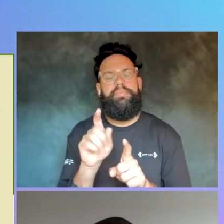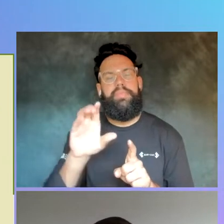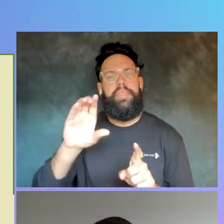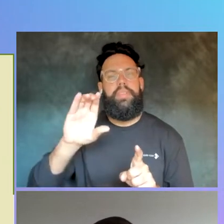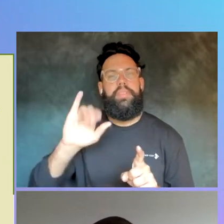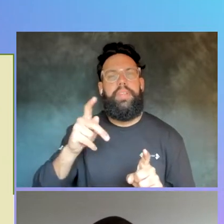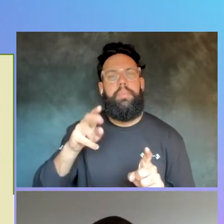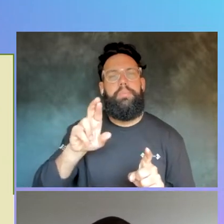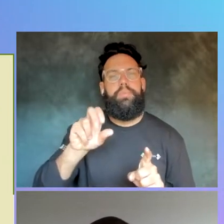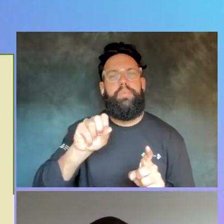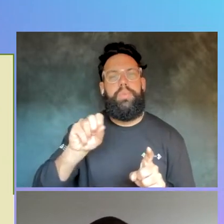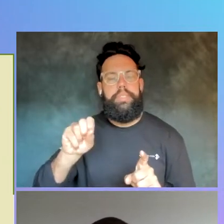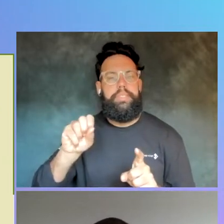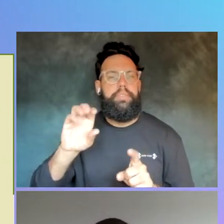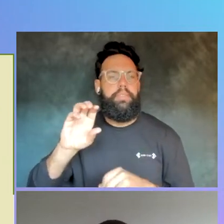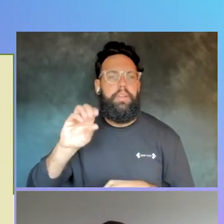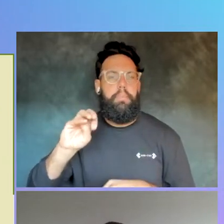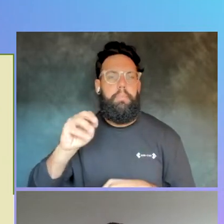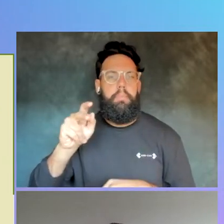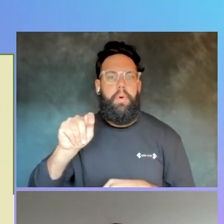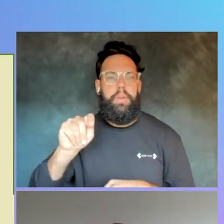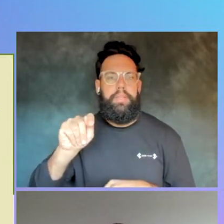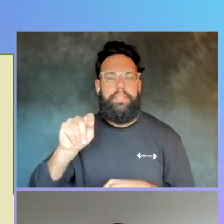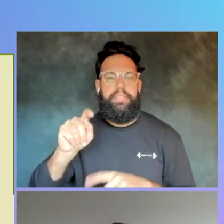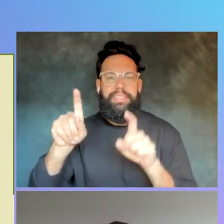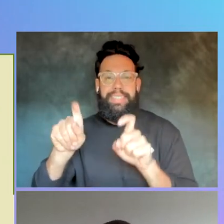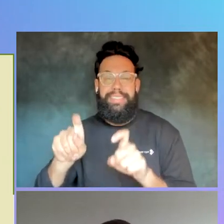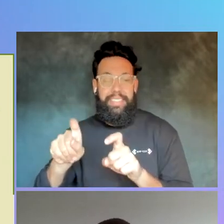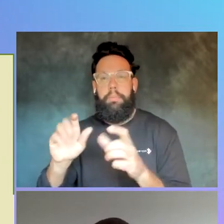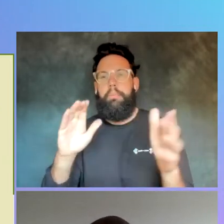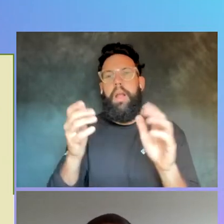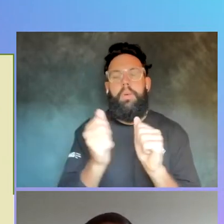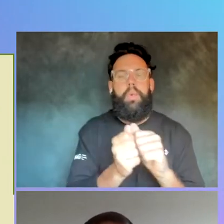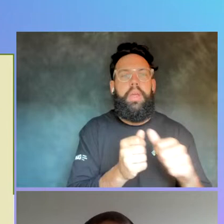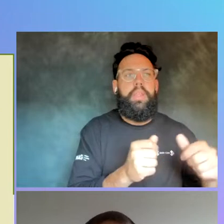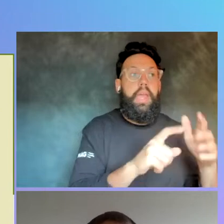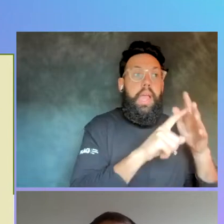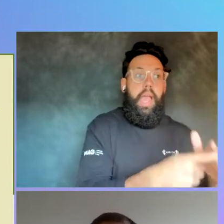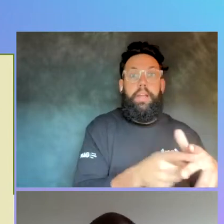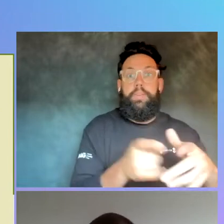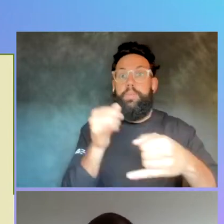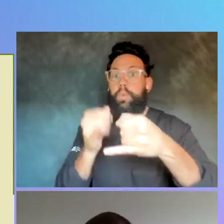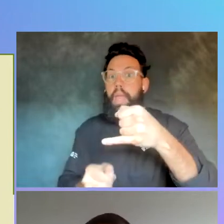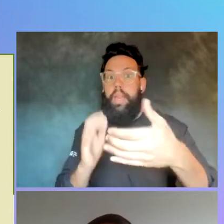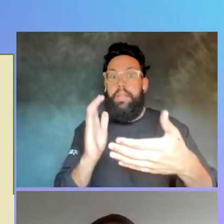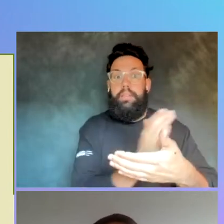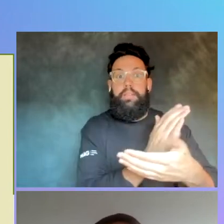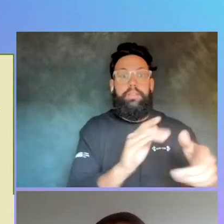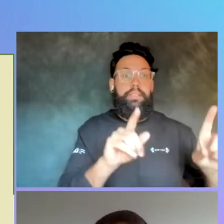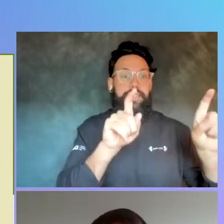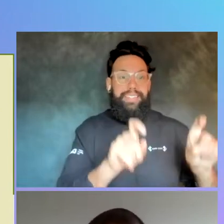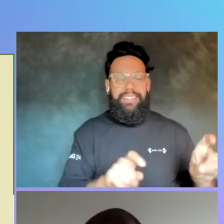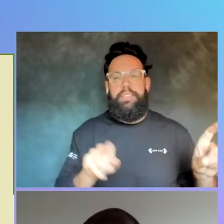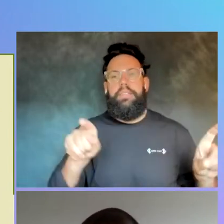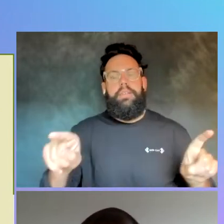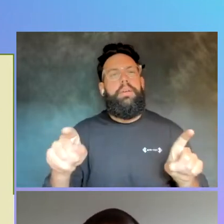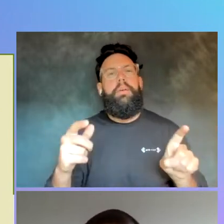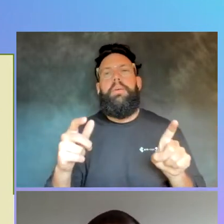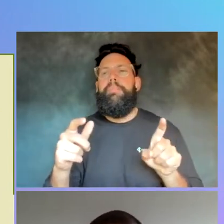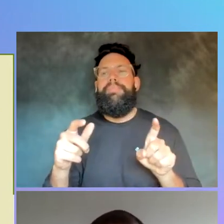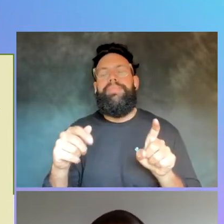to end-to-end testing in comparison. Due to not having the full page rendered, not having the full